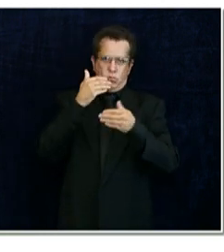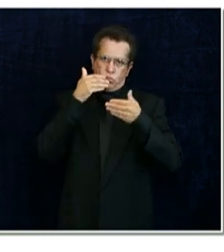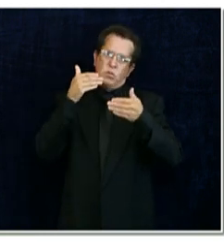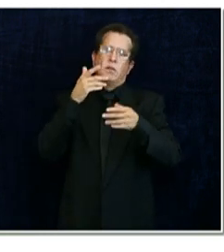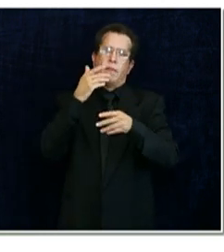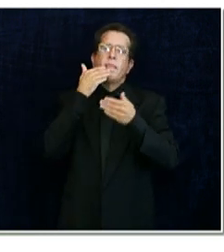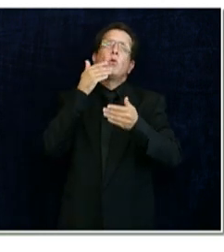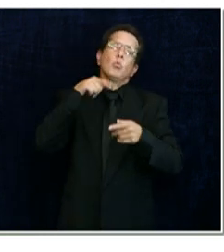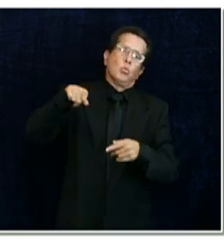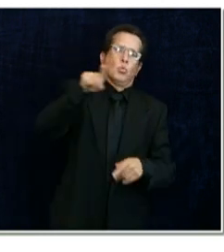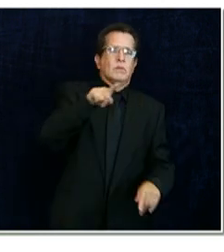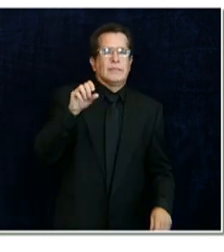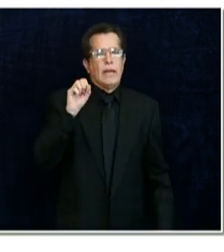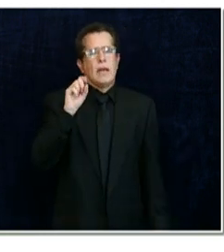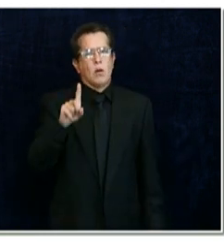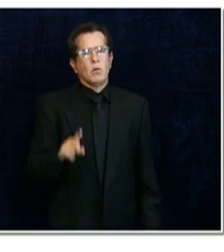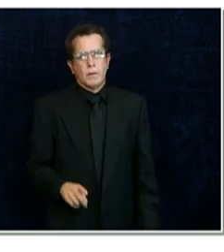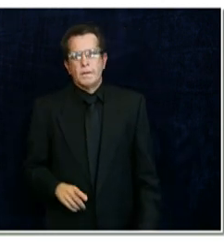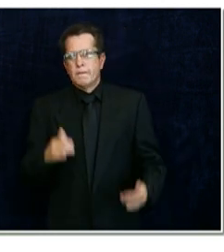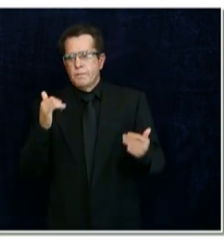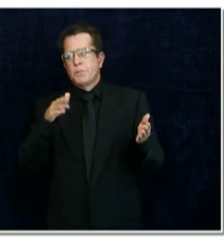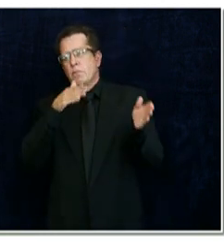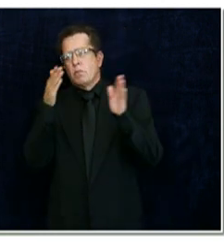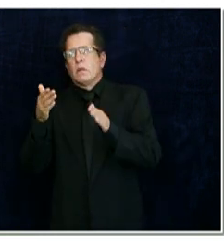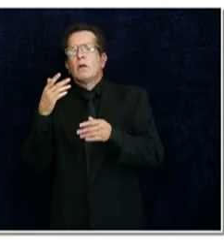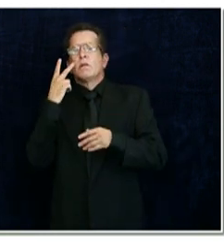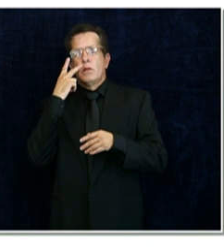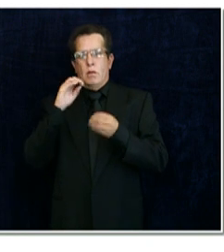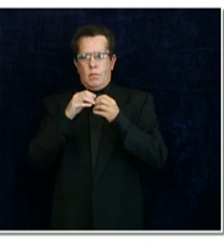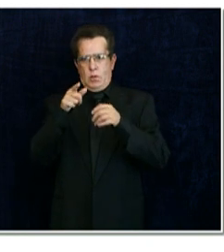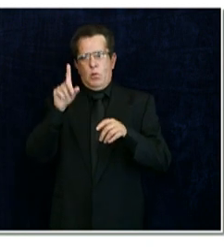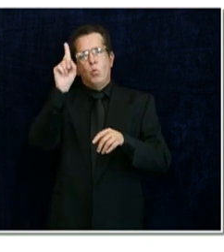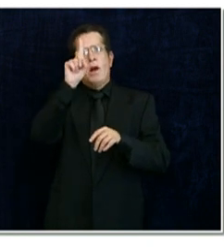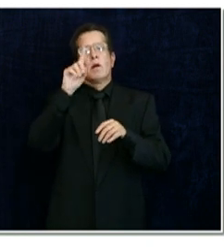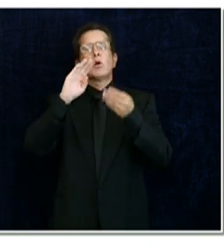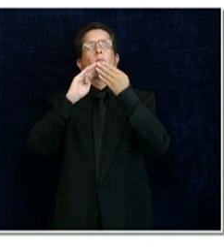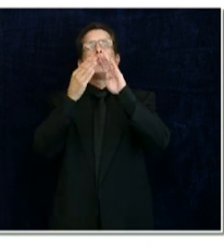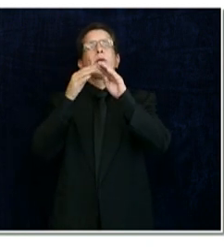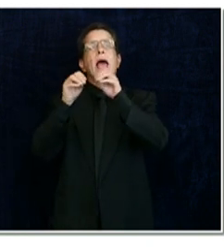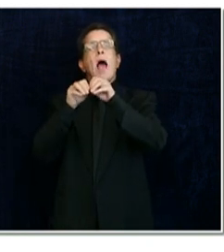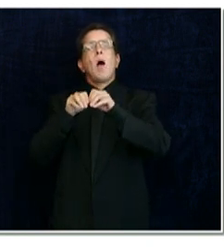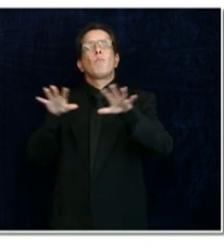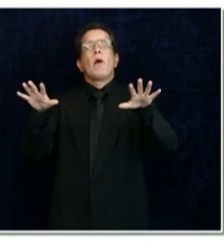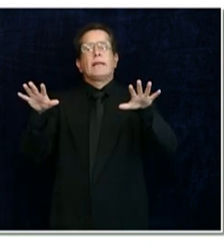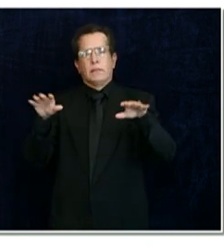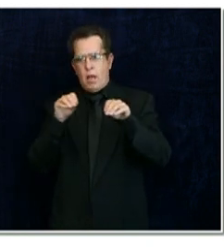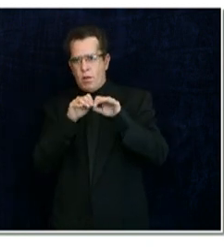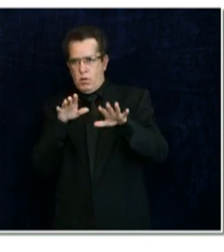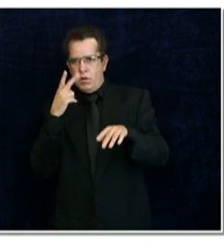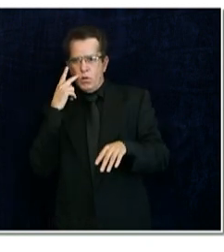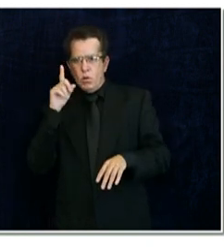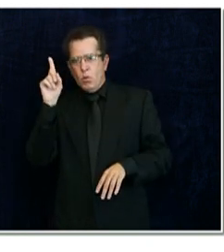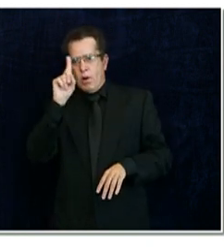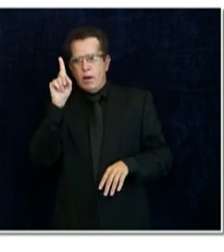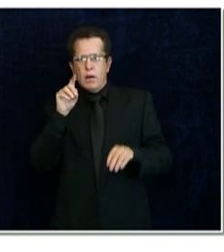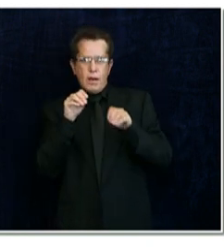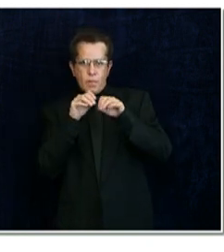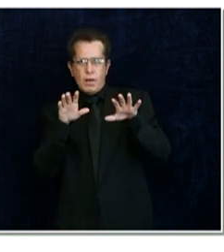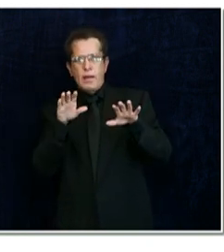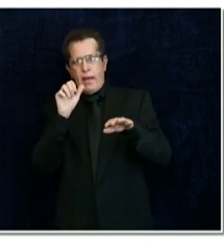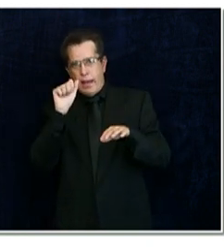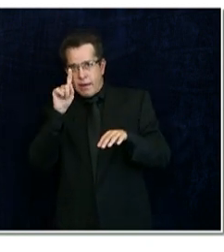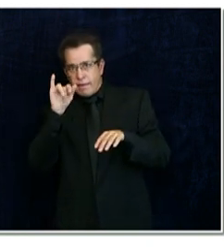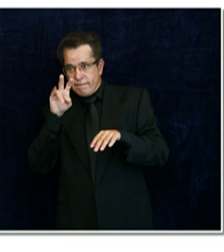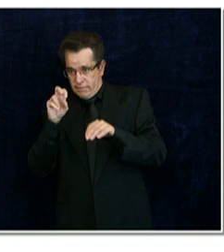Trigger number 2 is related to community outbreaks. First, this slide shows all active and